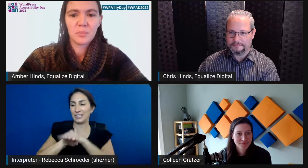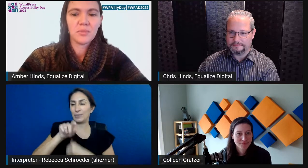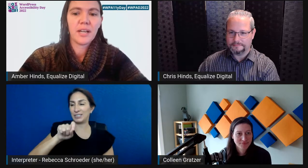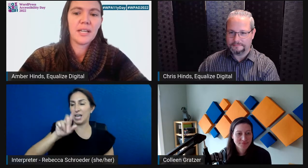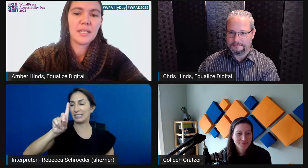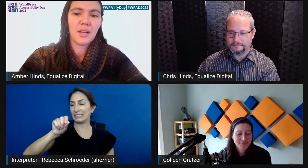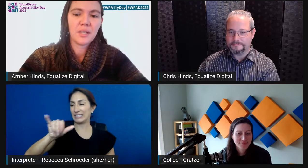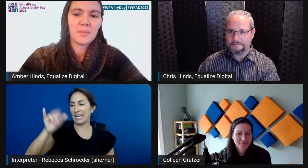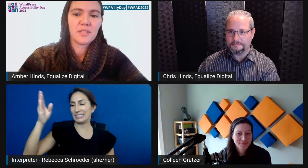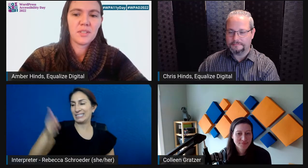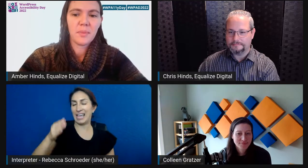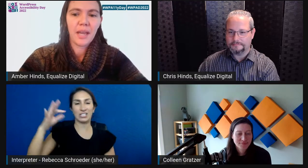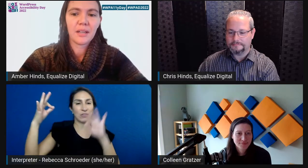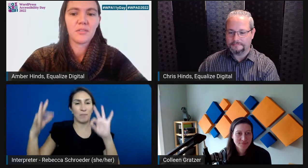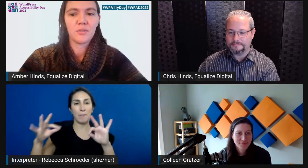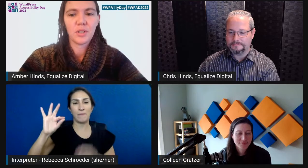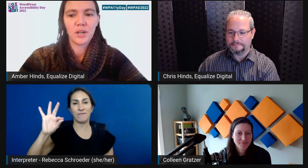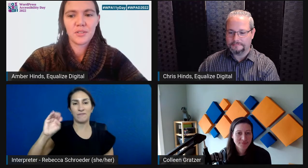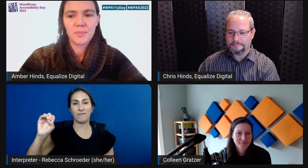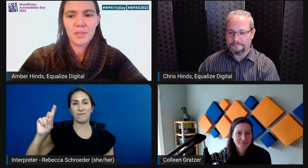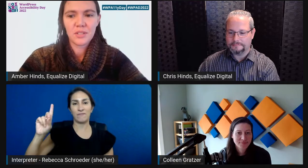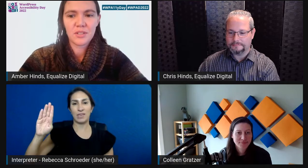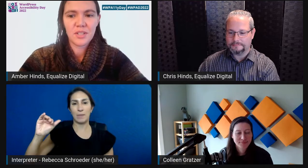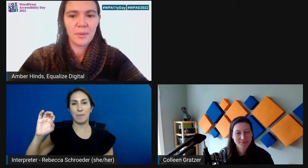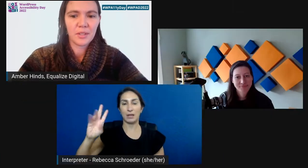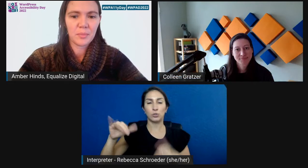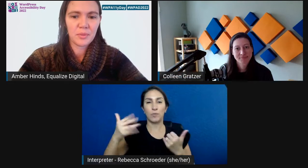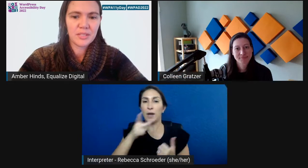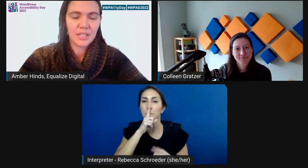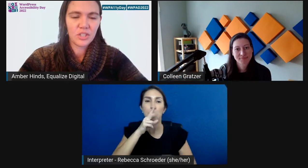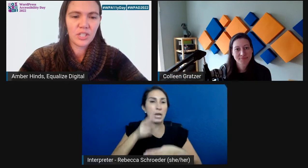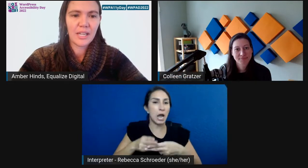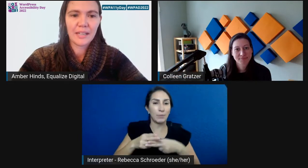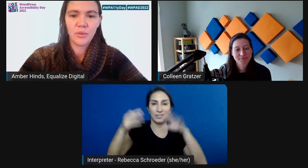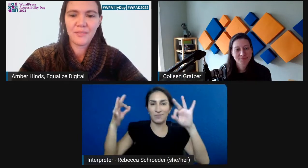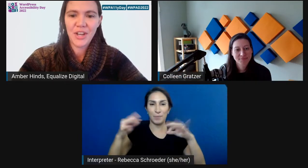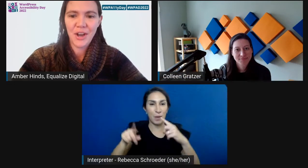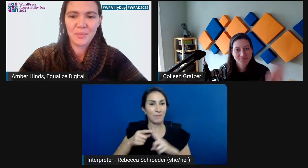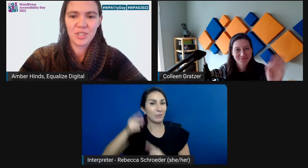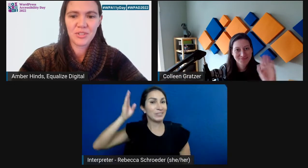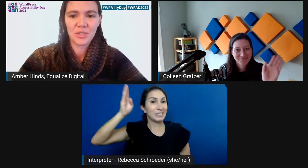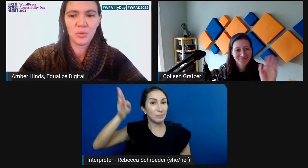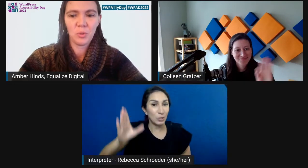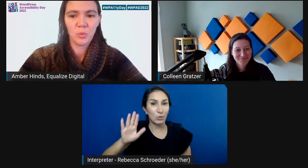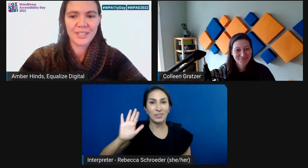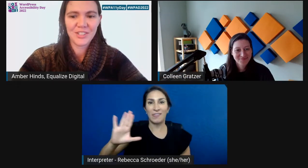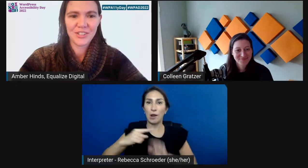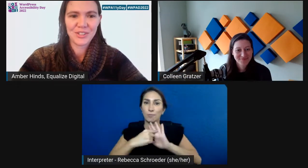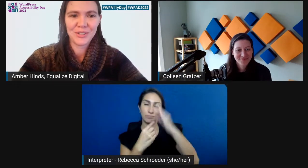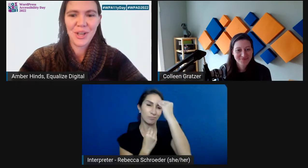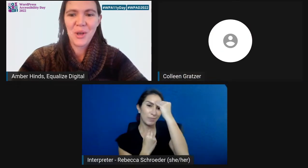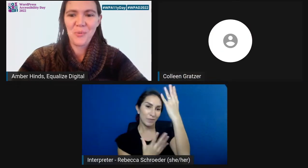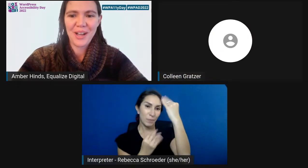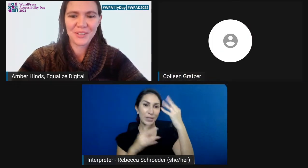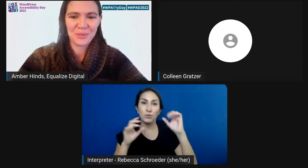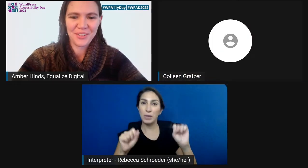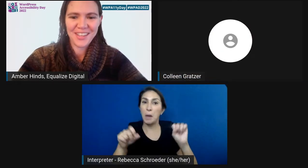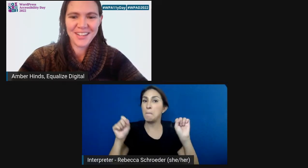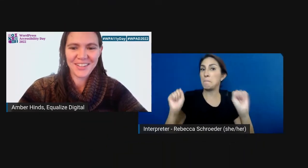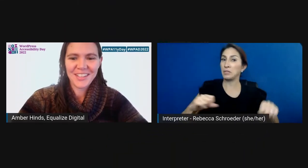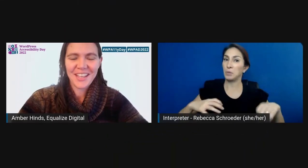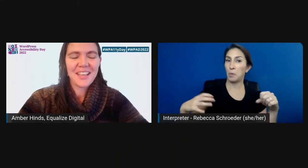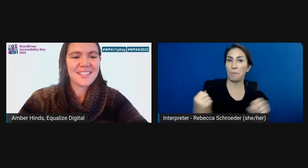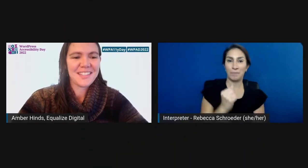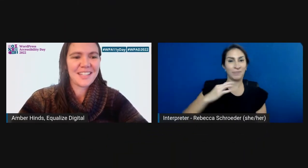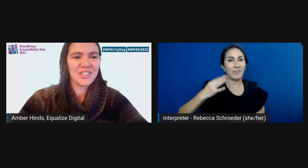wpaccessibility.day/feedback to provide anonymous feedback for our speakers about their presentation, and you have the option to win a t-shirt while you are